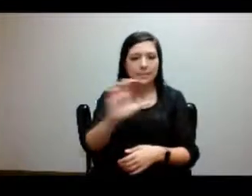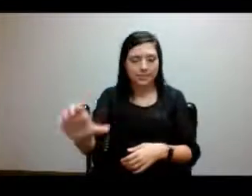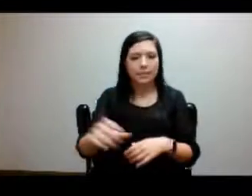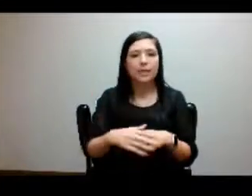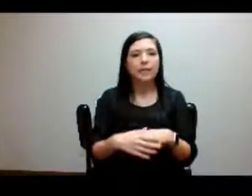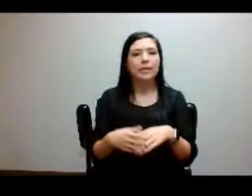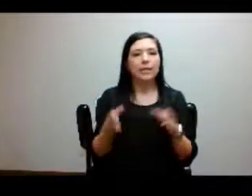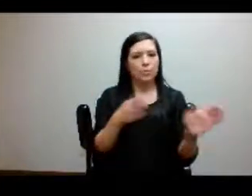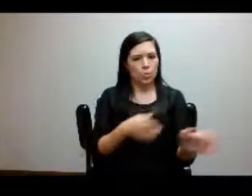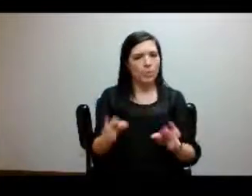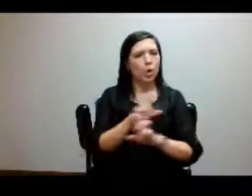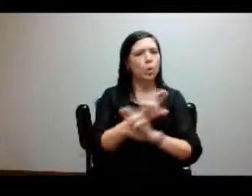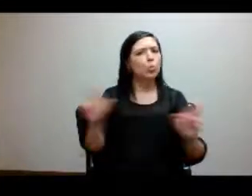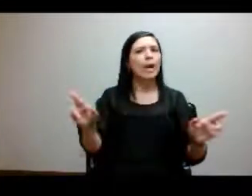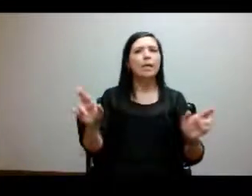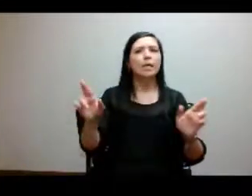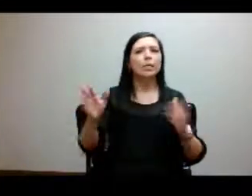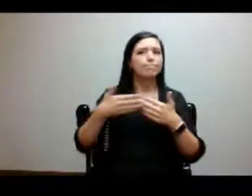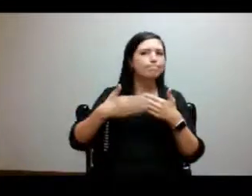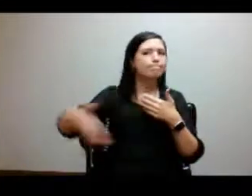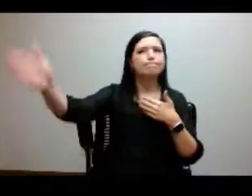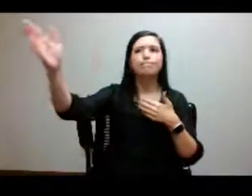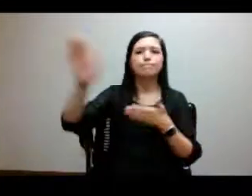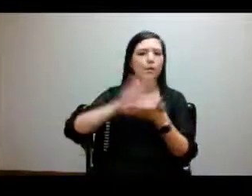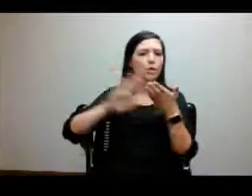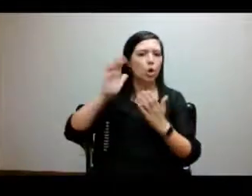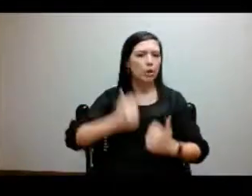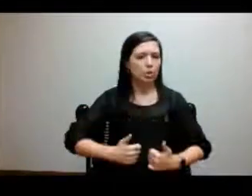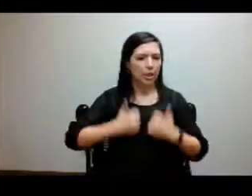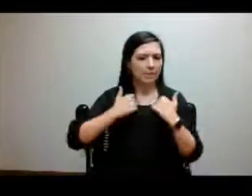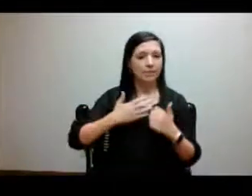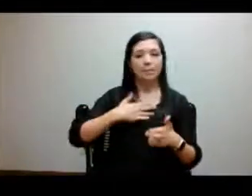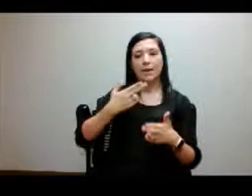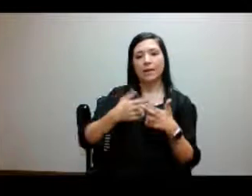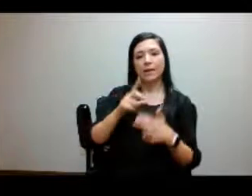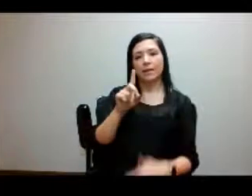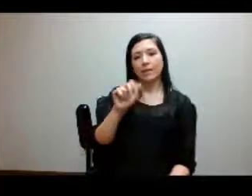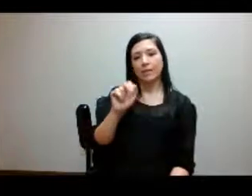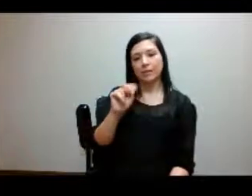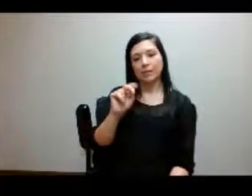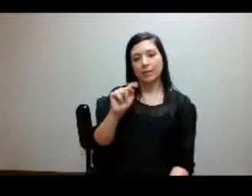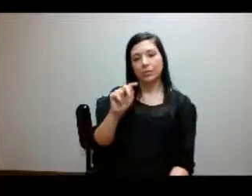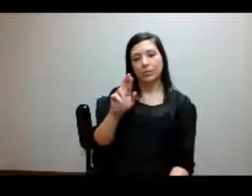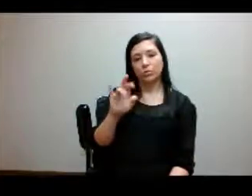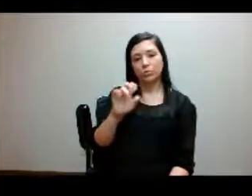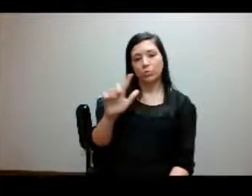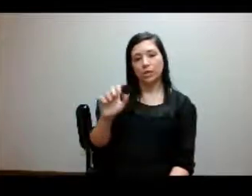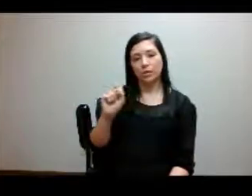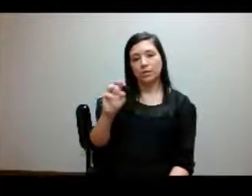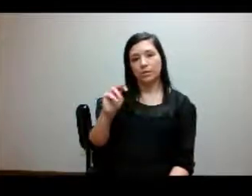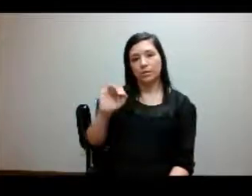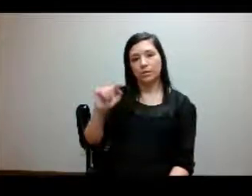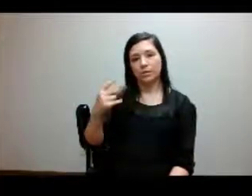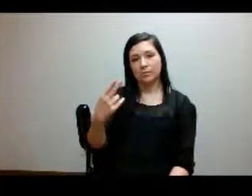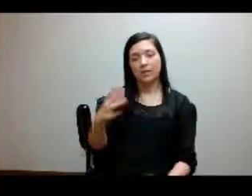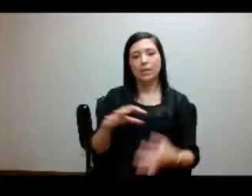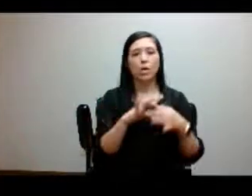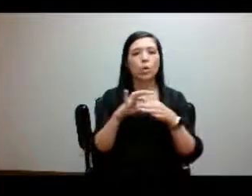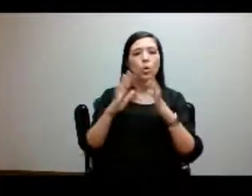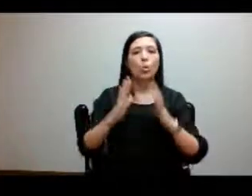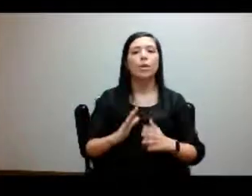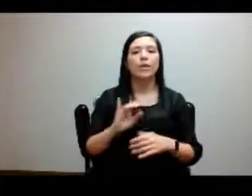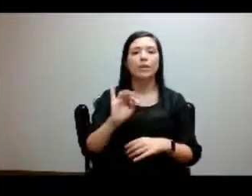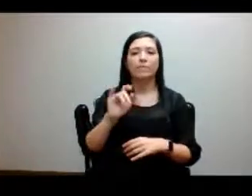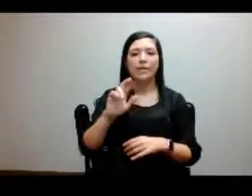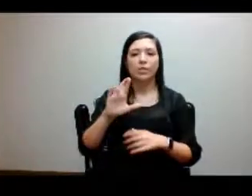to transition beyond college life. My name is Dantrell Smith, coordinator of the Intercultural Network. I have the